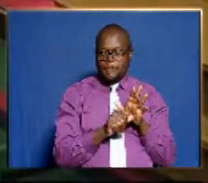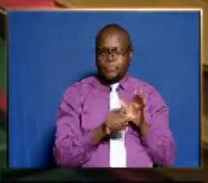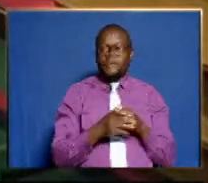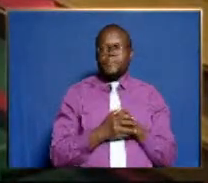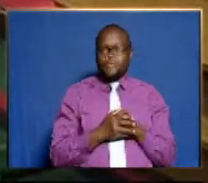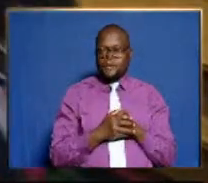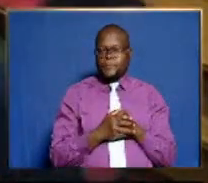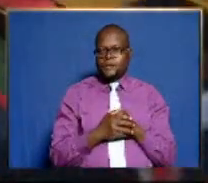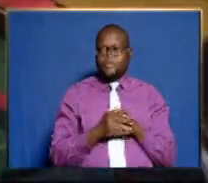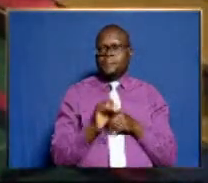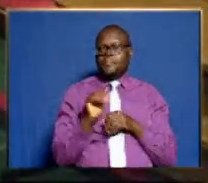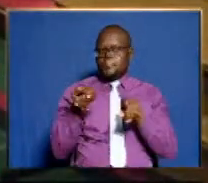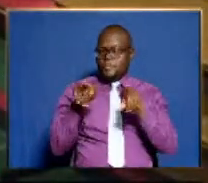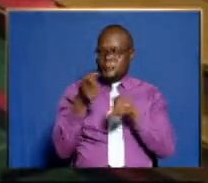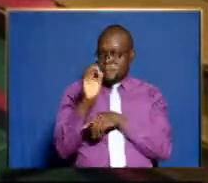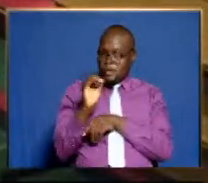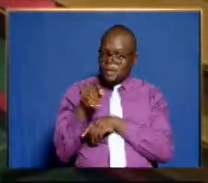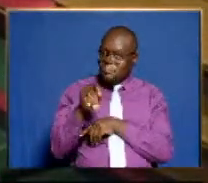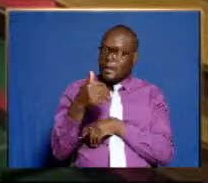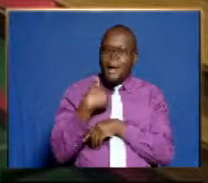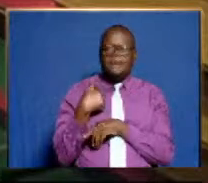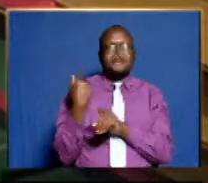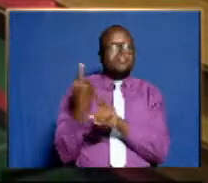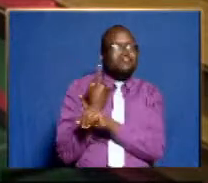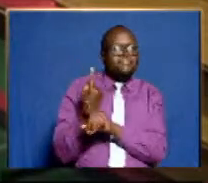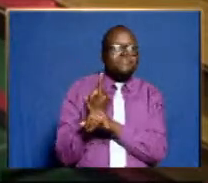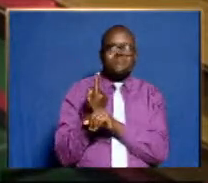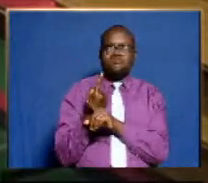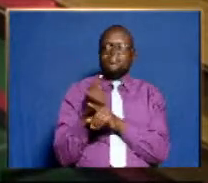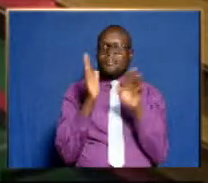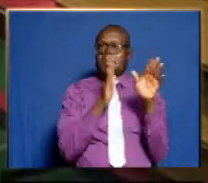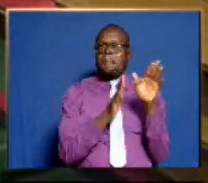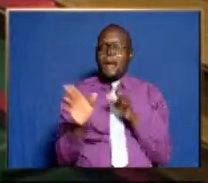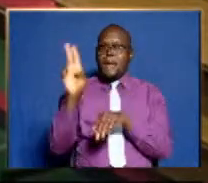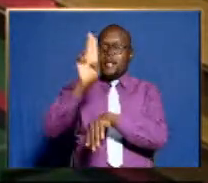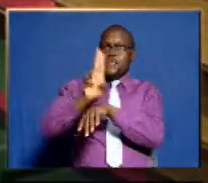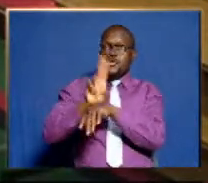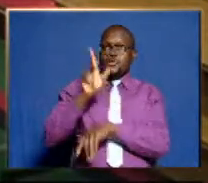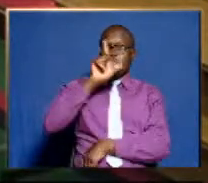And as such, there have been various measures taken.